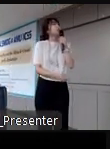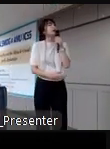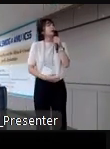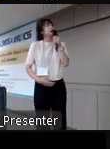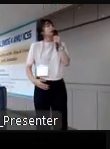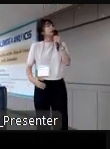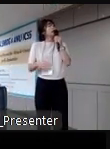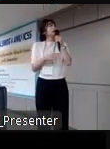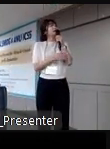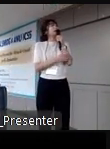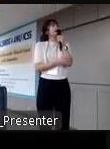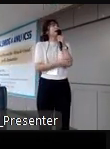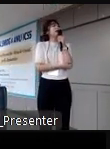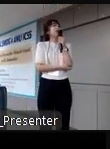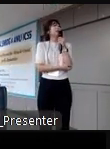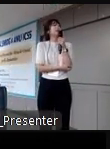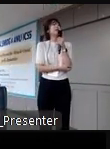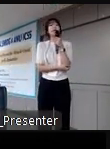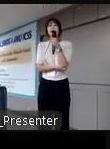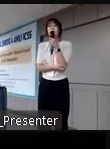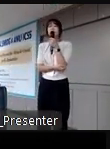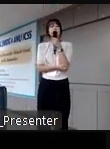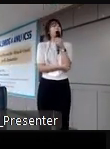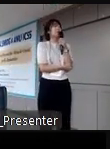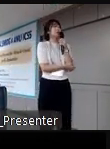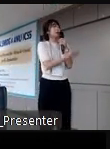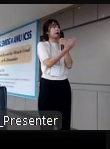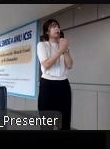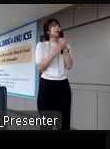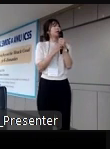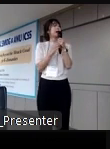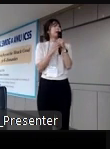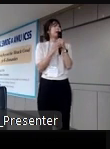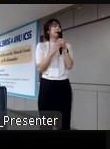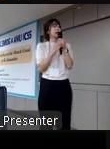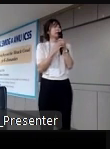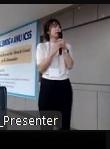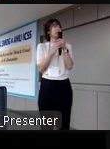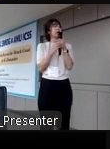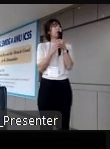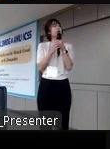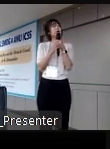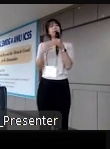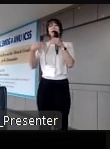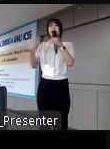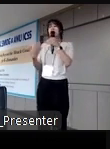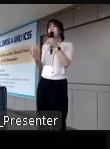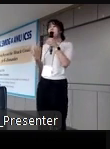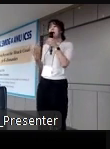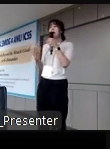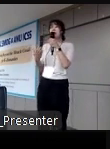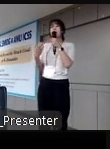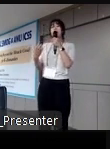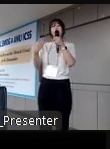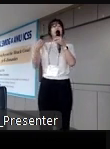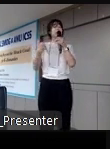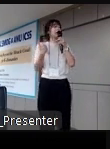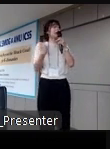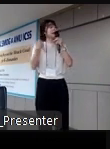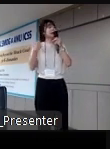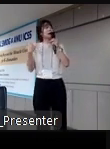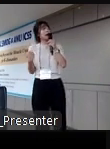So we have argued that loci on verbs are the element, which is very much in line with the clitic's view, though the idea is actually coming